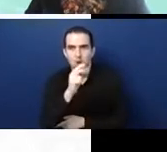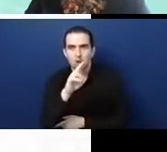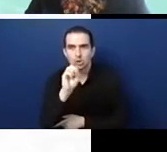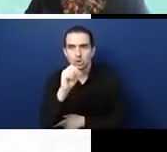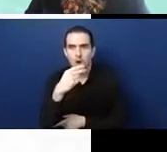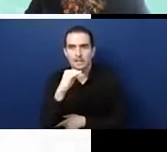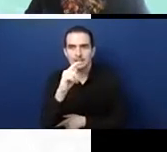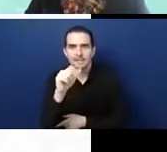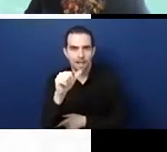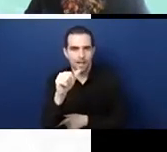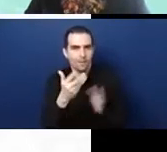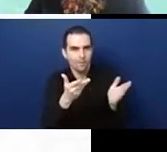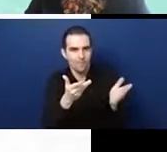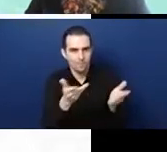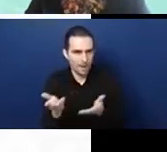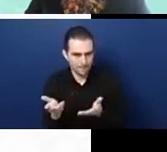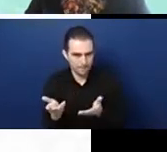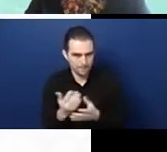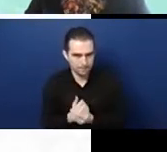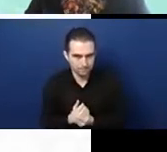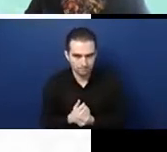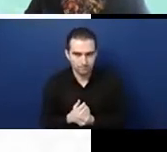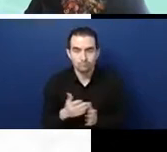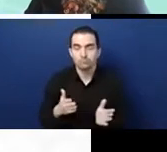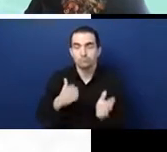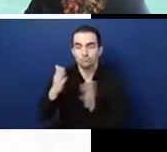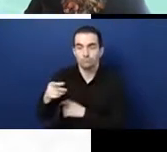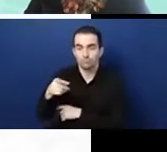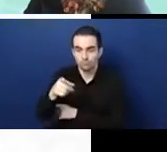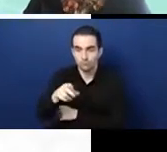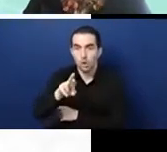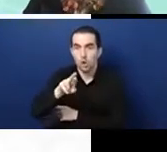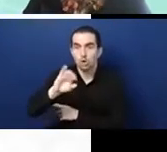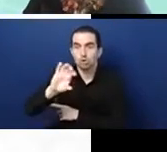and AIDS, MADIFA.